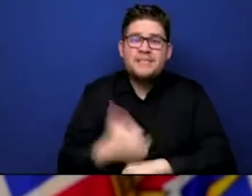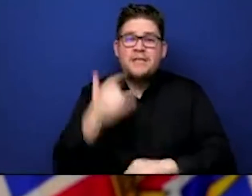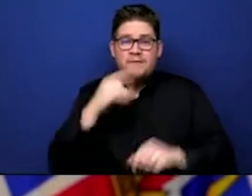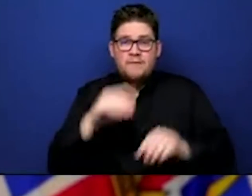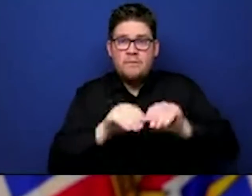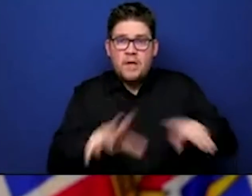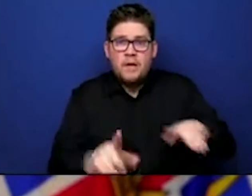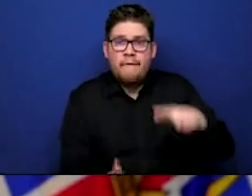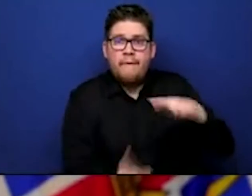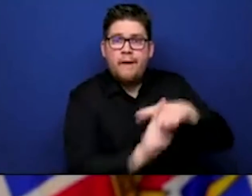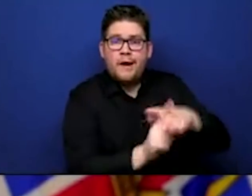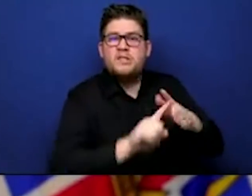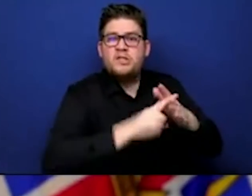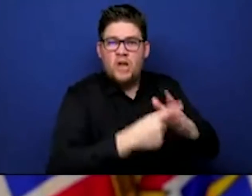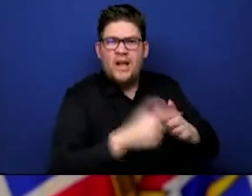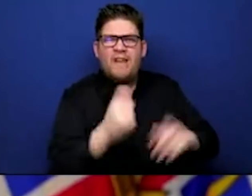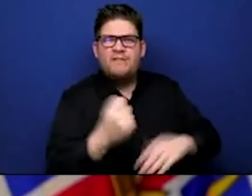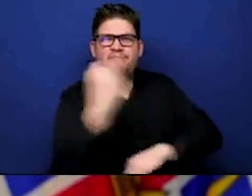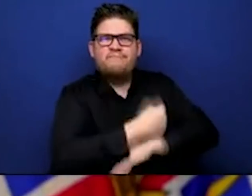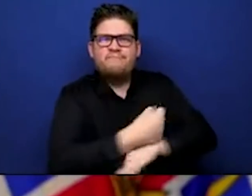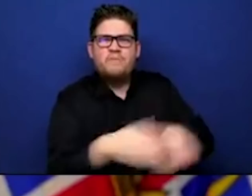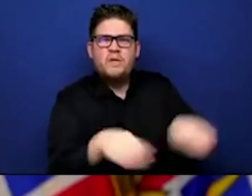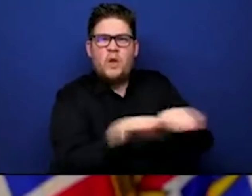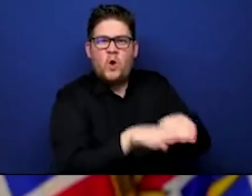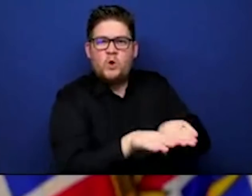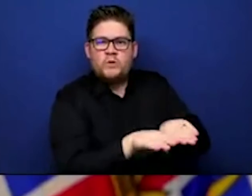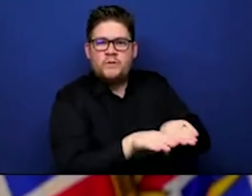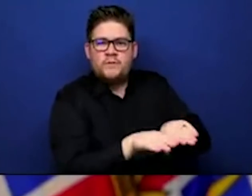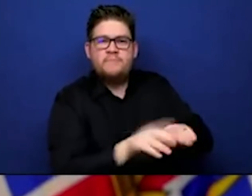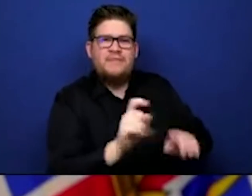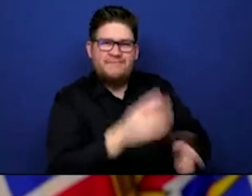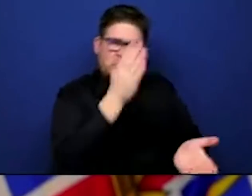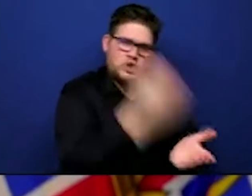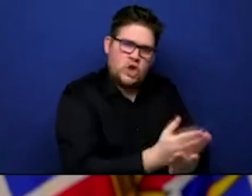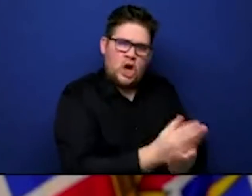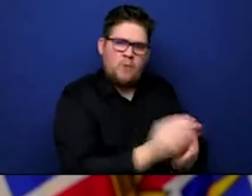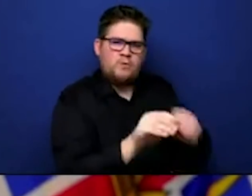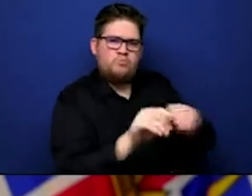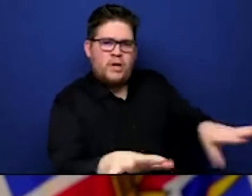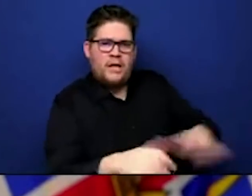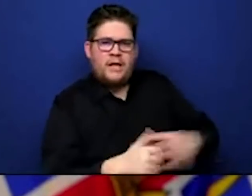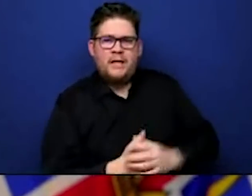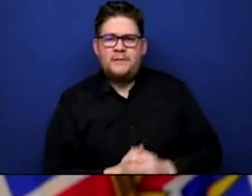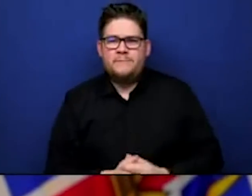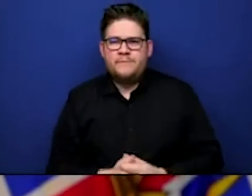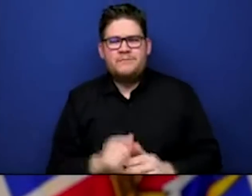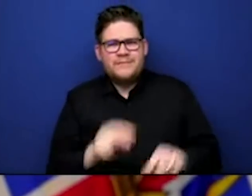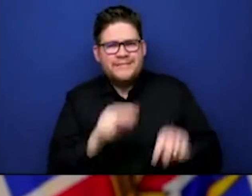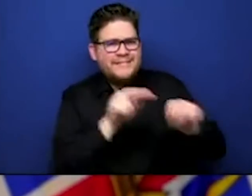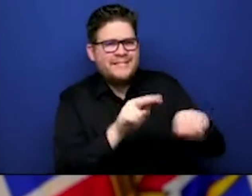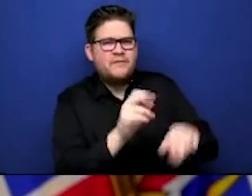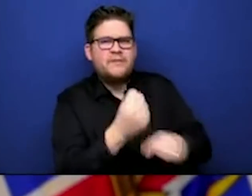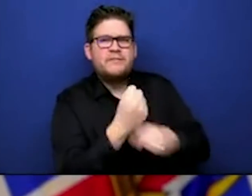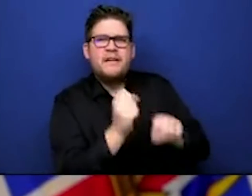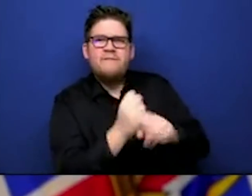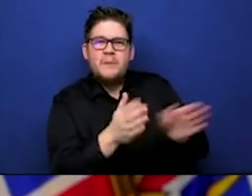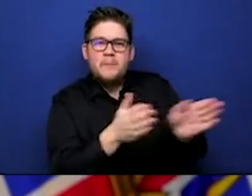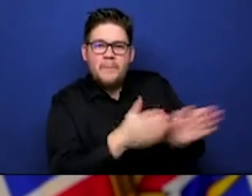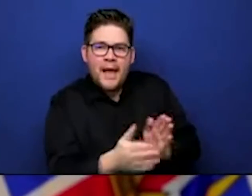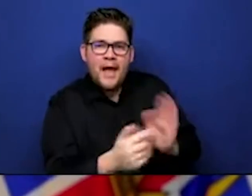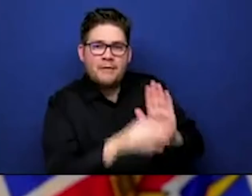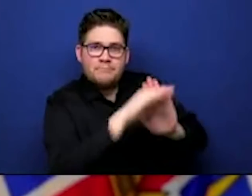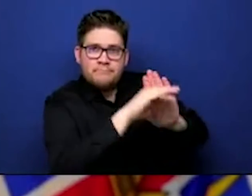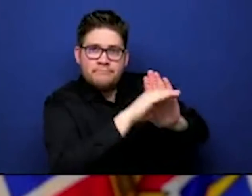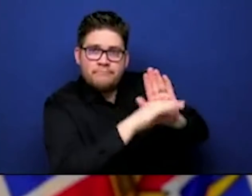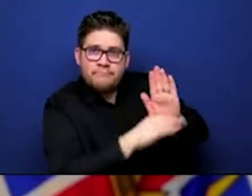those transmissions and make sure the COVID safety plans are in place to protect everybody in those situations. The list of